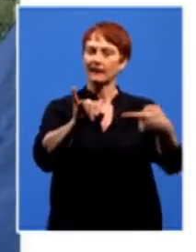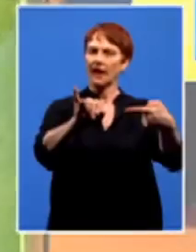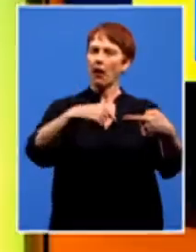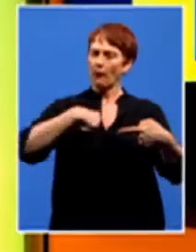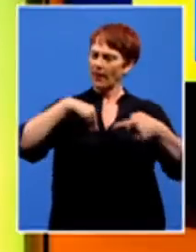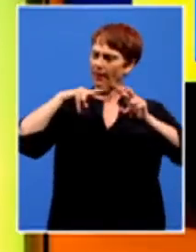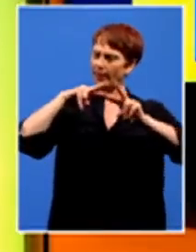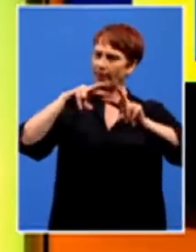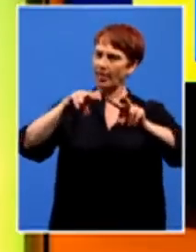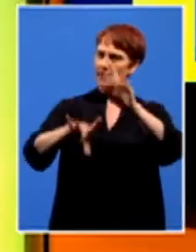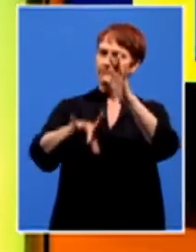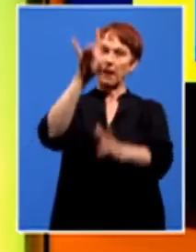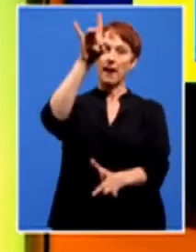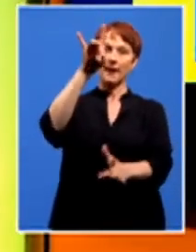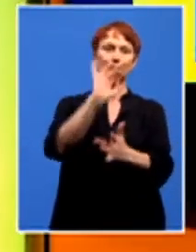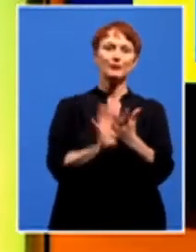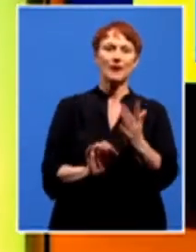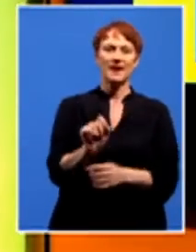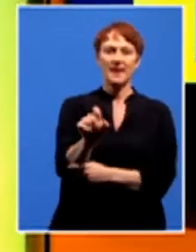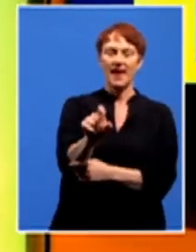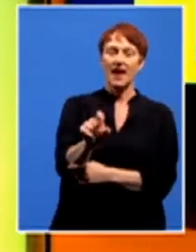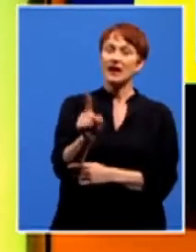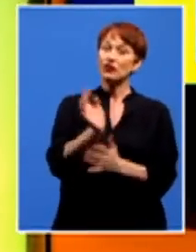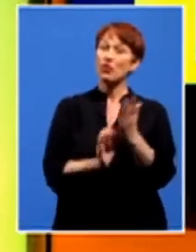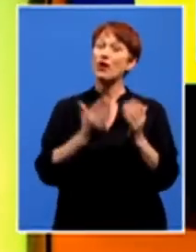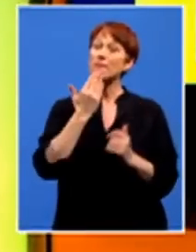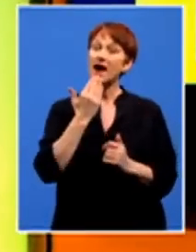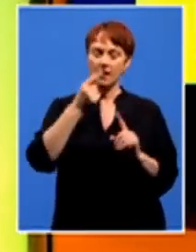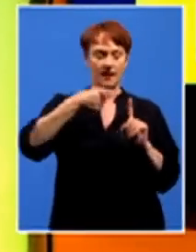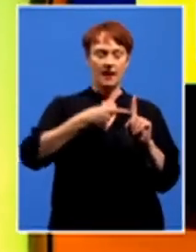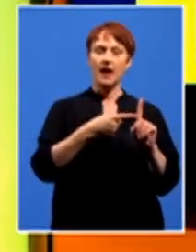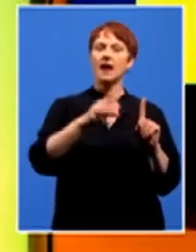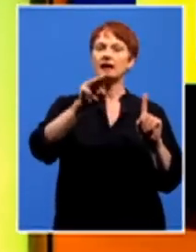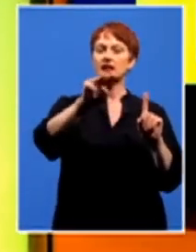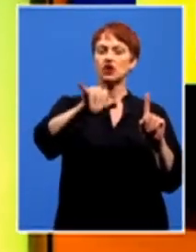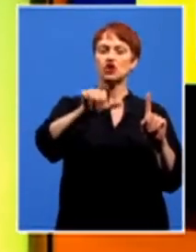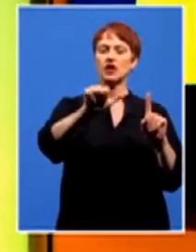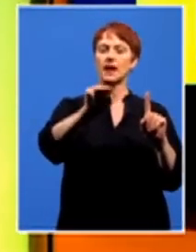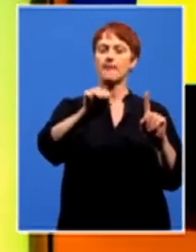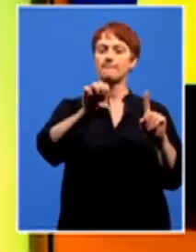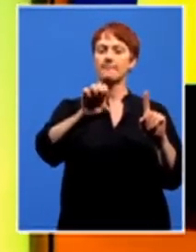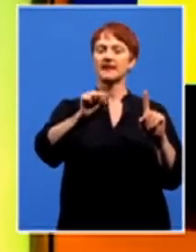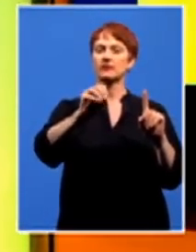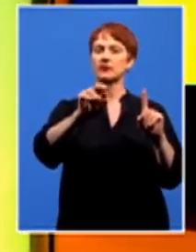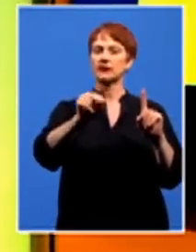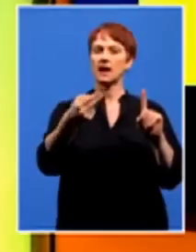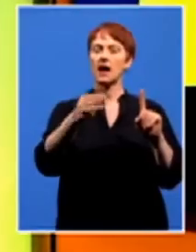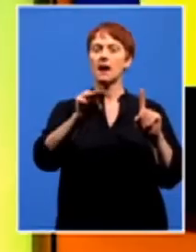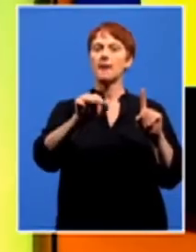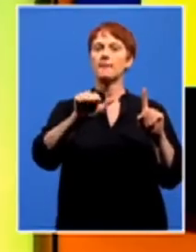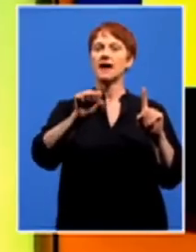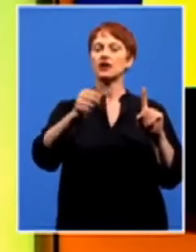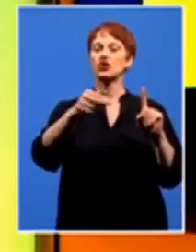find today's story, of course. And it's the story of Jameson Mashakele, who is one of the oldest people